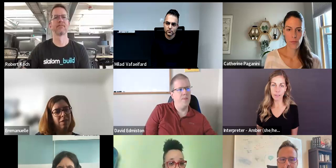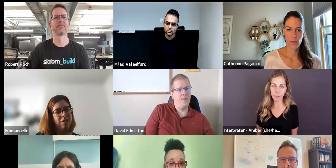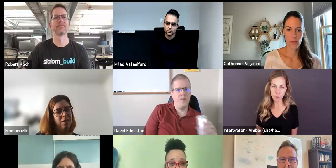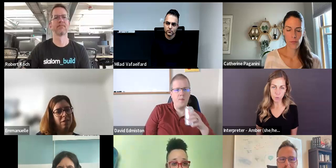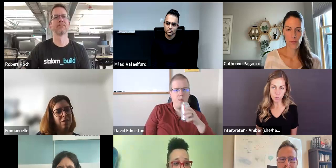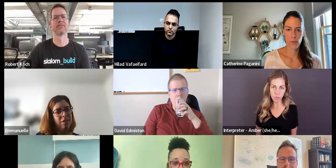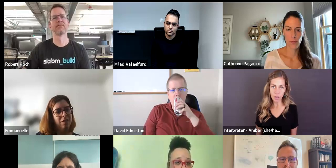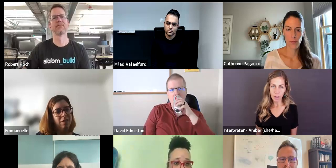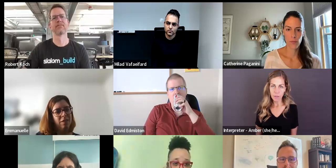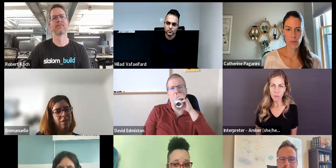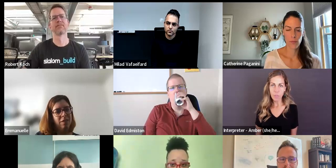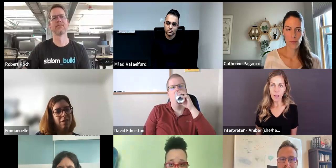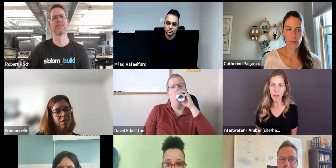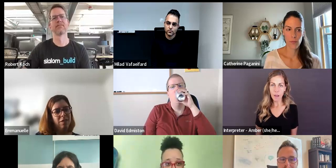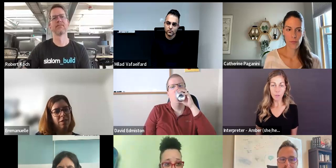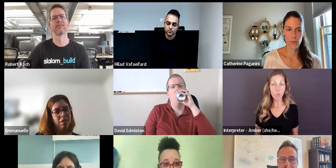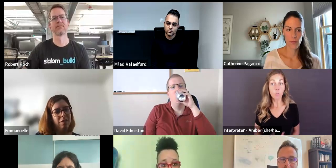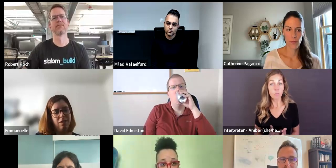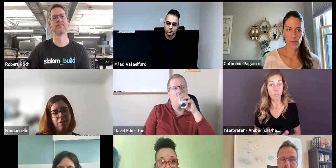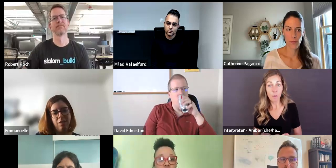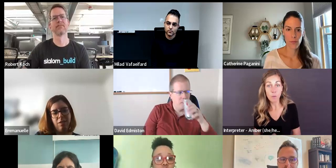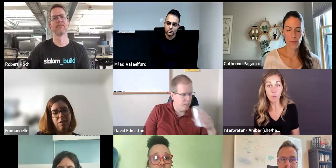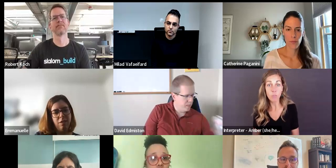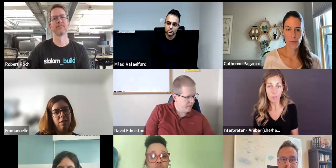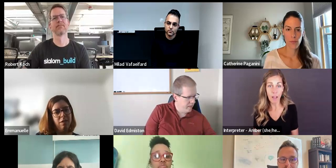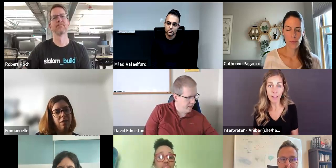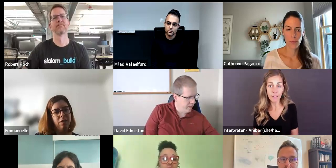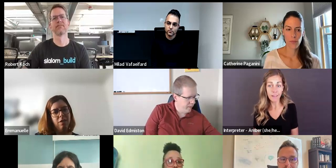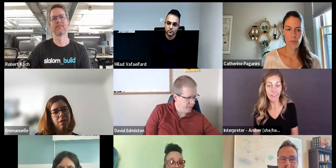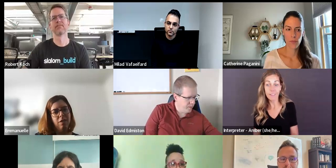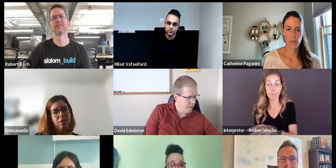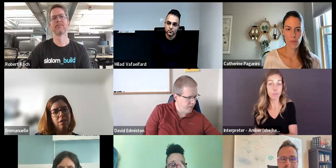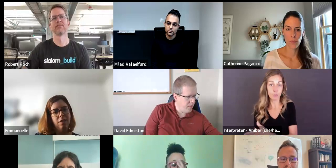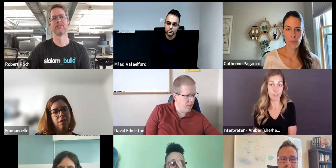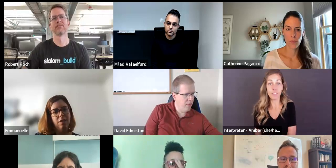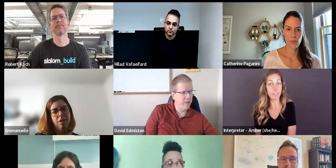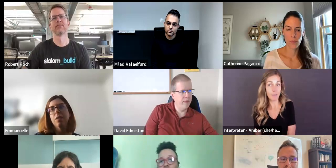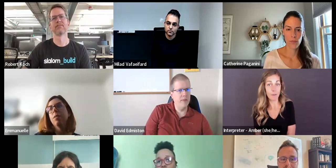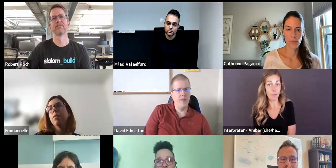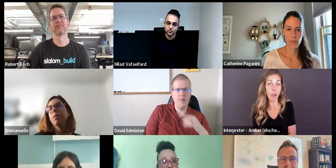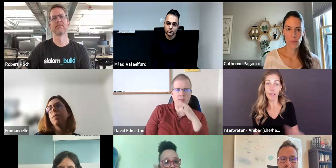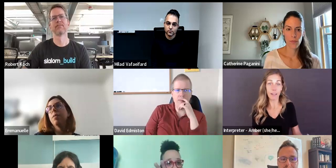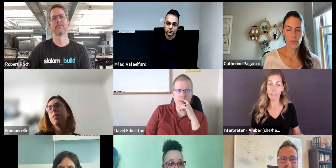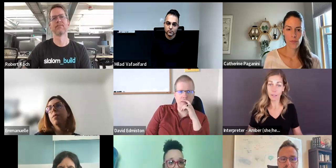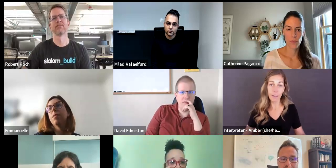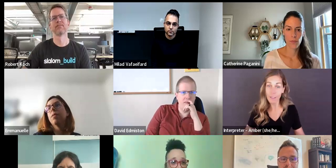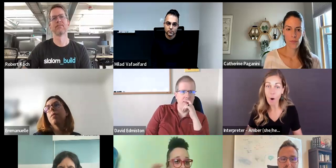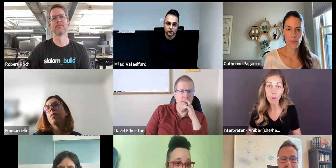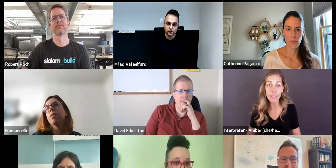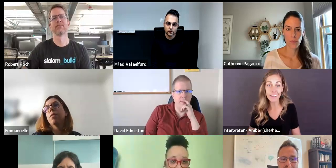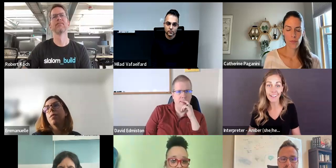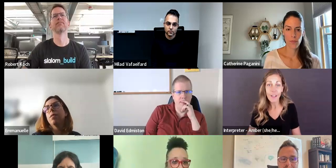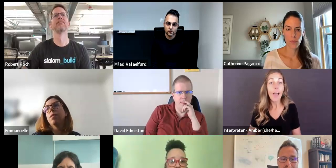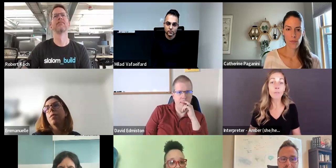hearing individuals. So that, you know, some of you don't sign, like just recently David was talking, that's